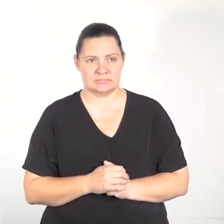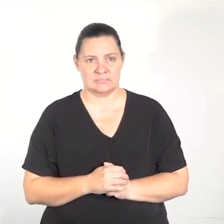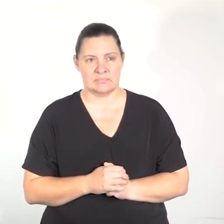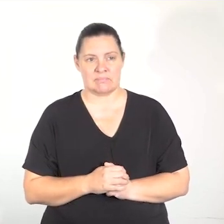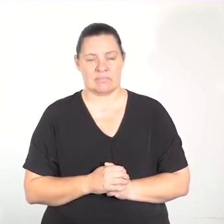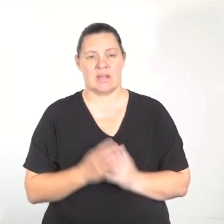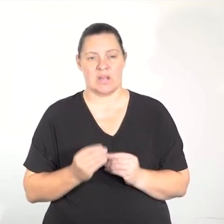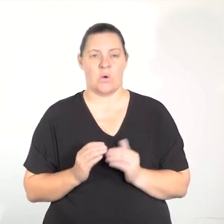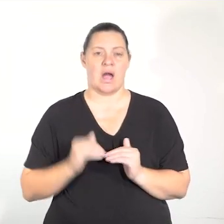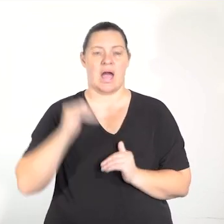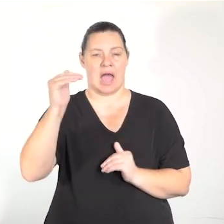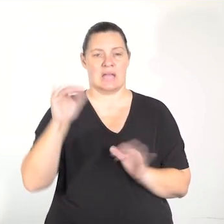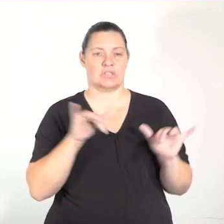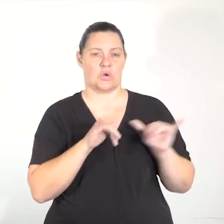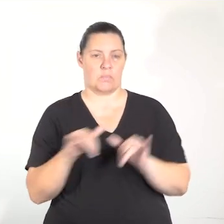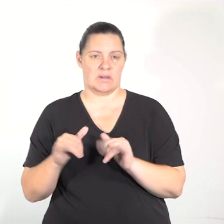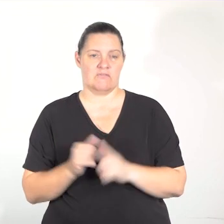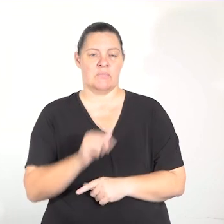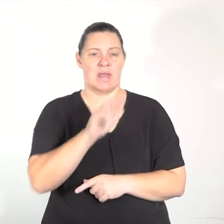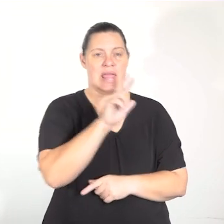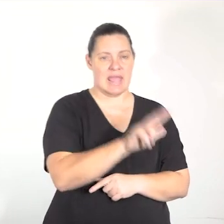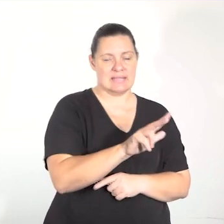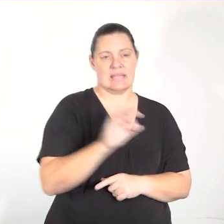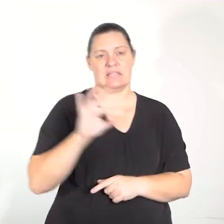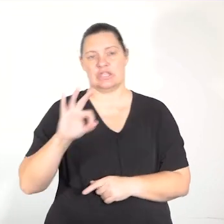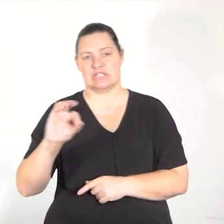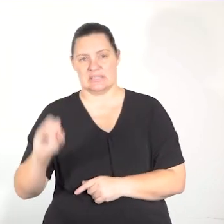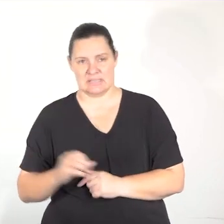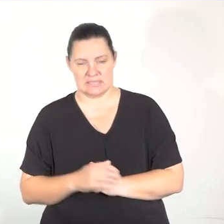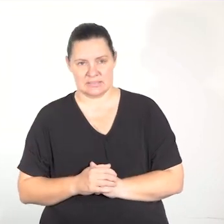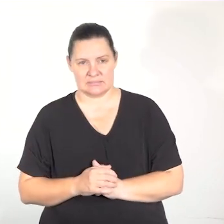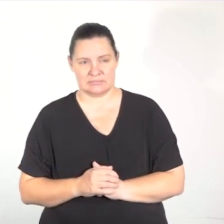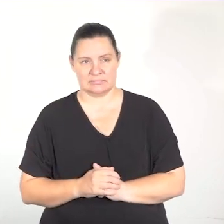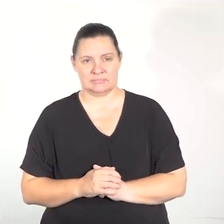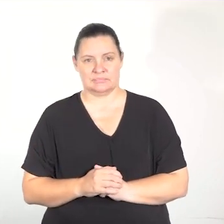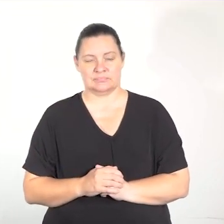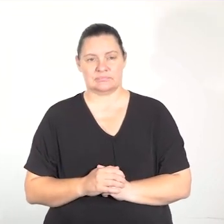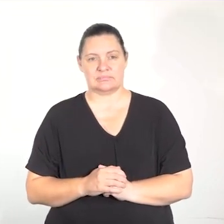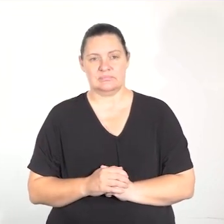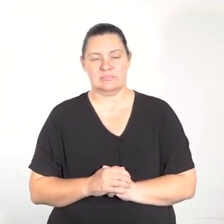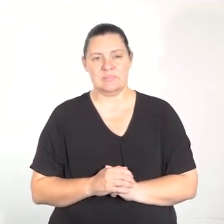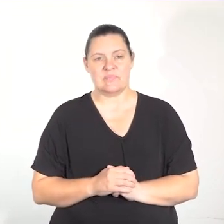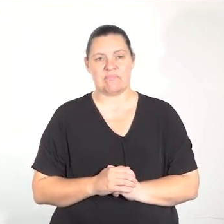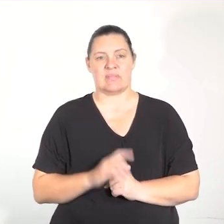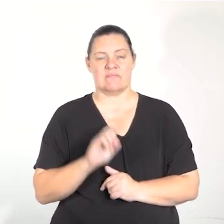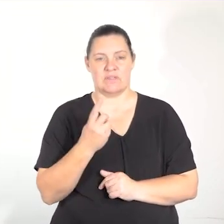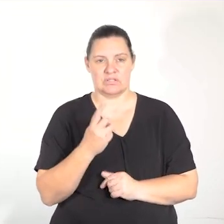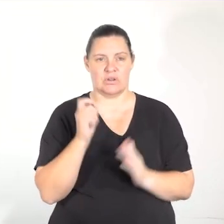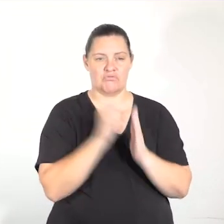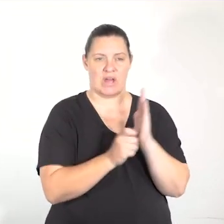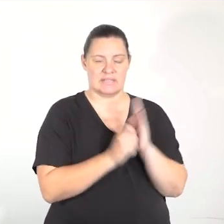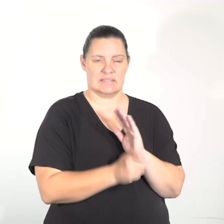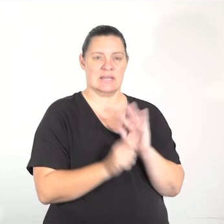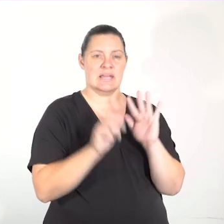of 350. This means that the LCM between 70 and 50